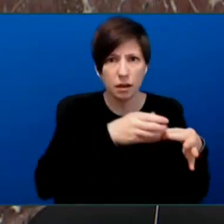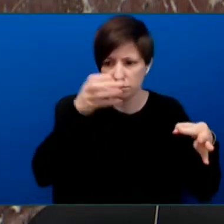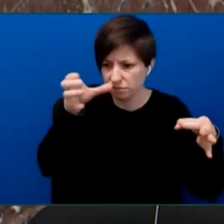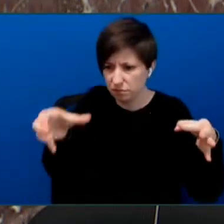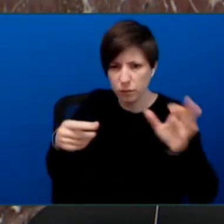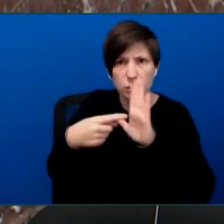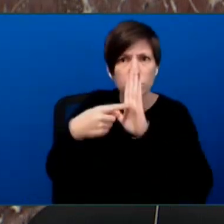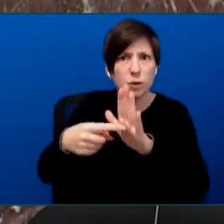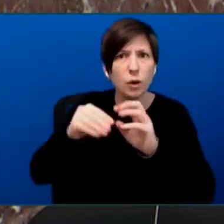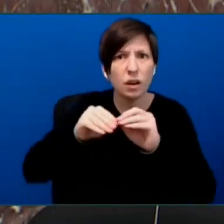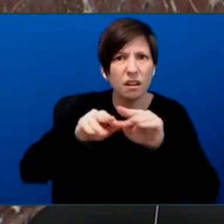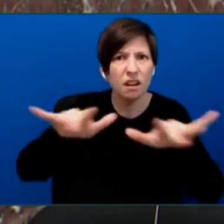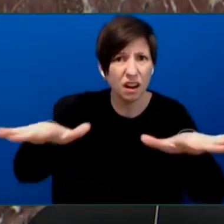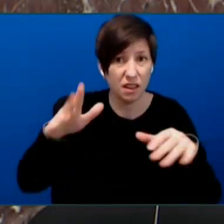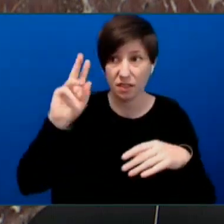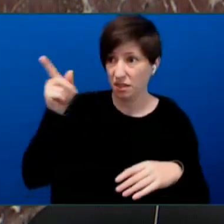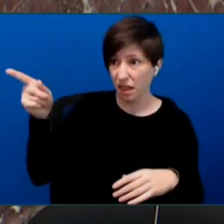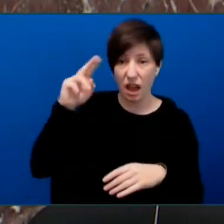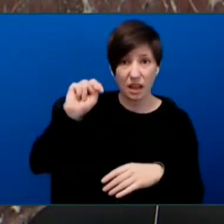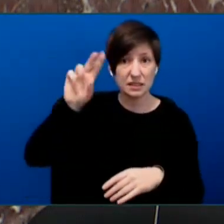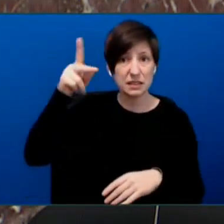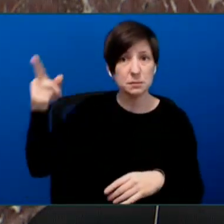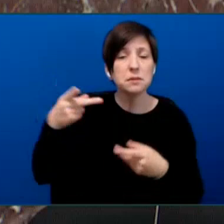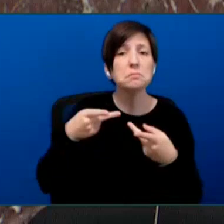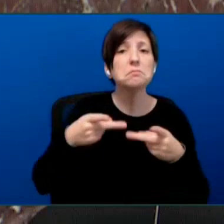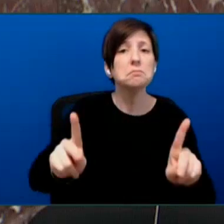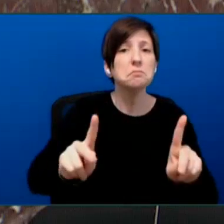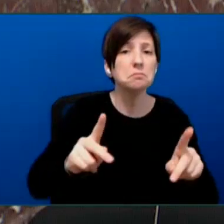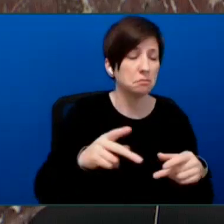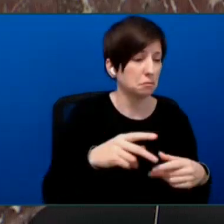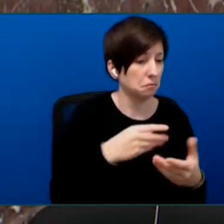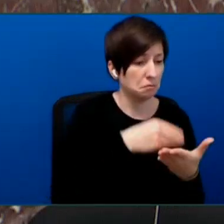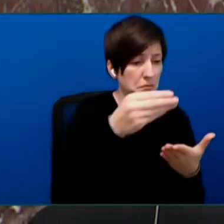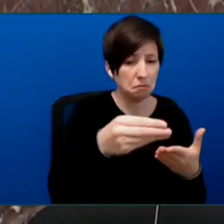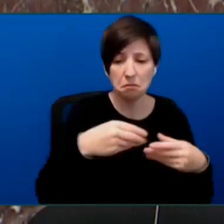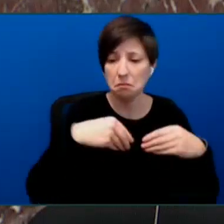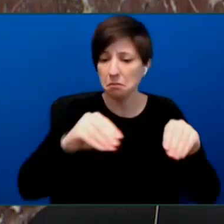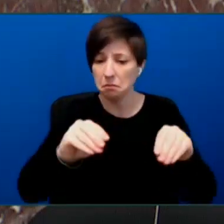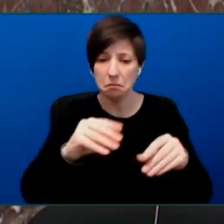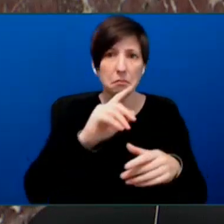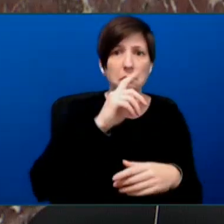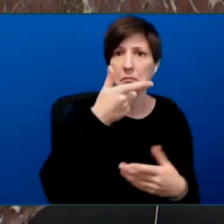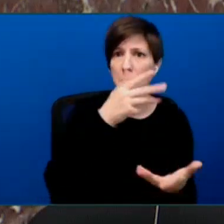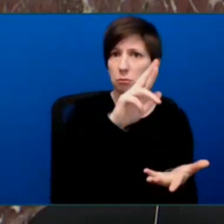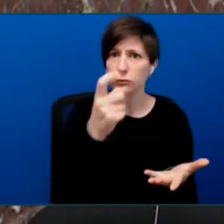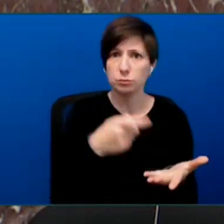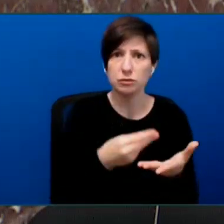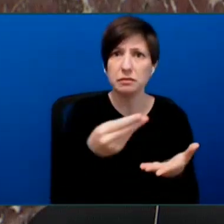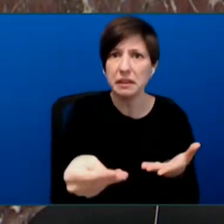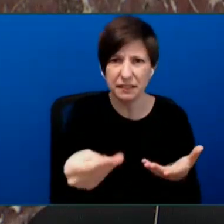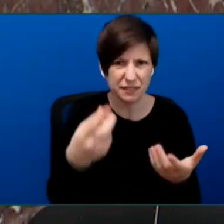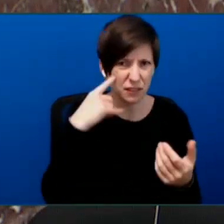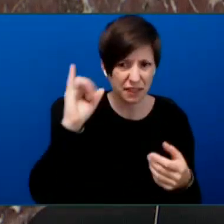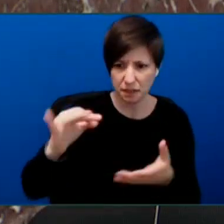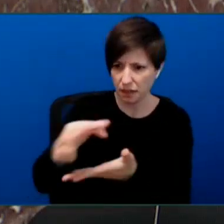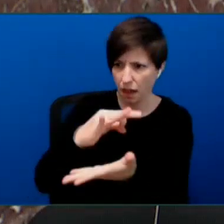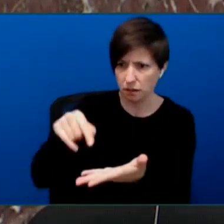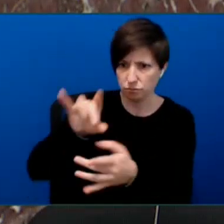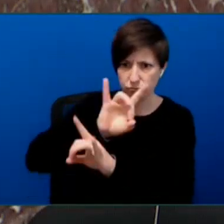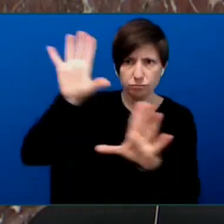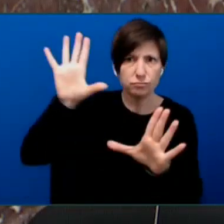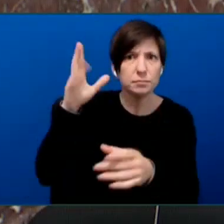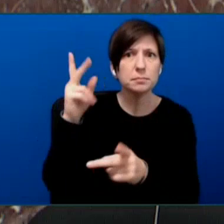safe supply. When is the Premier going to stop turning a blind eye to this devastating